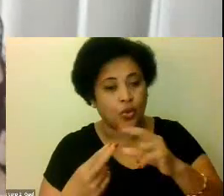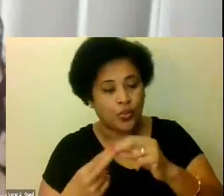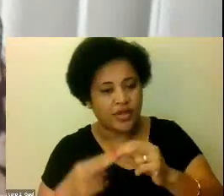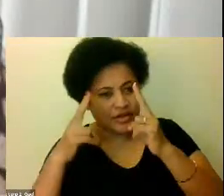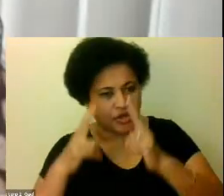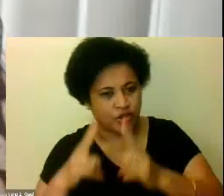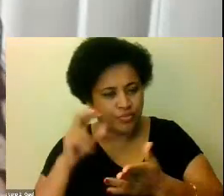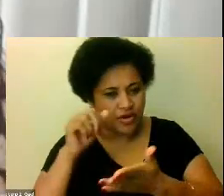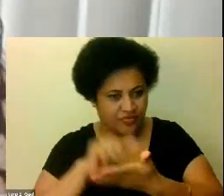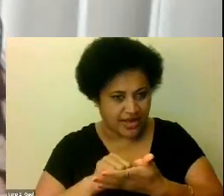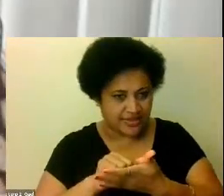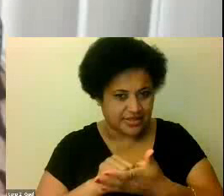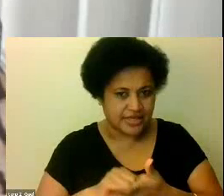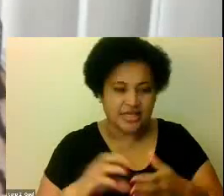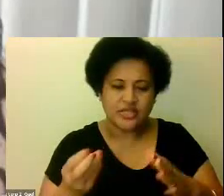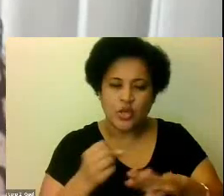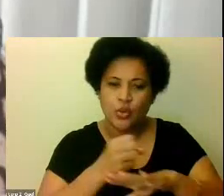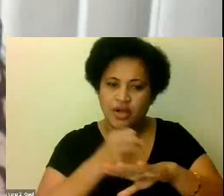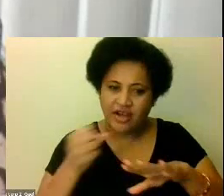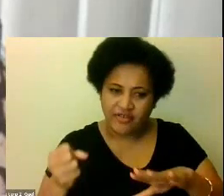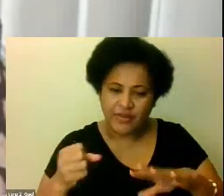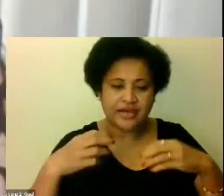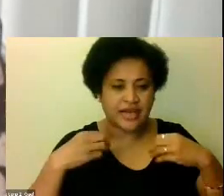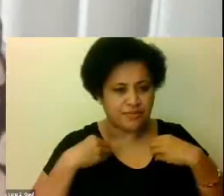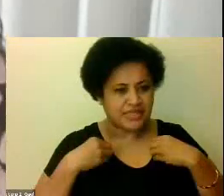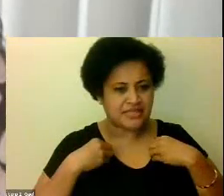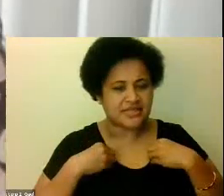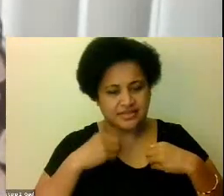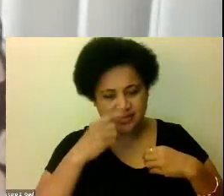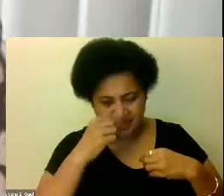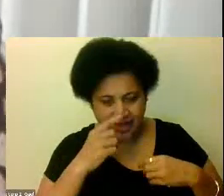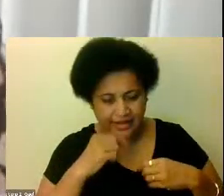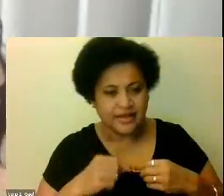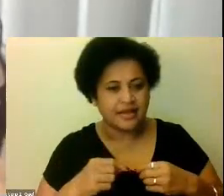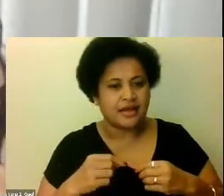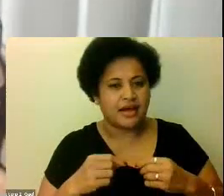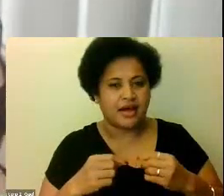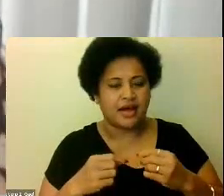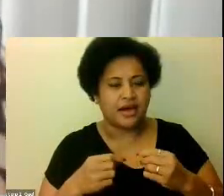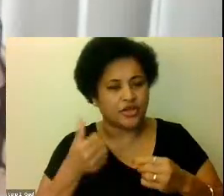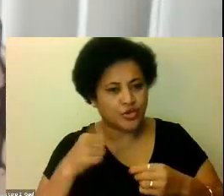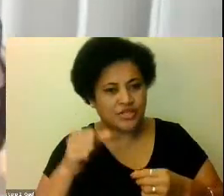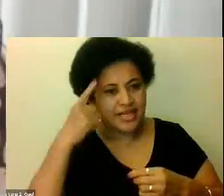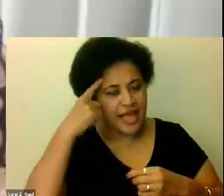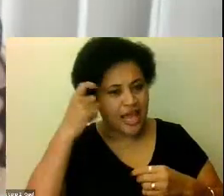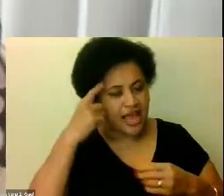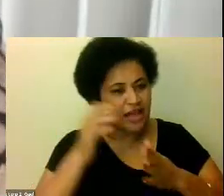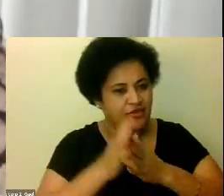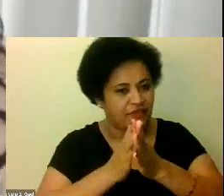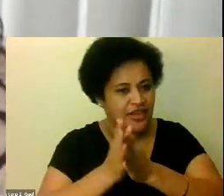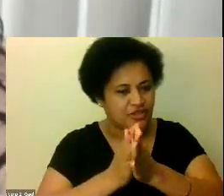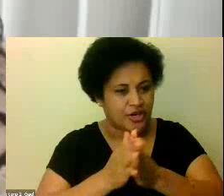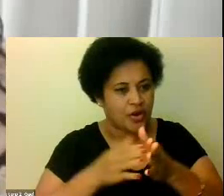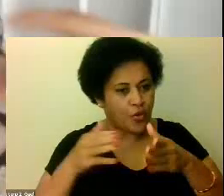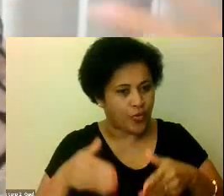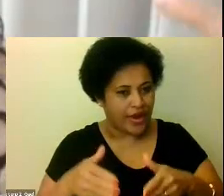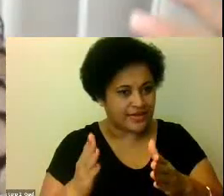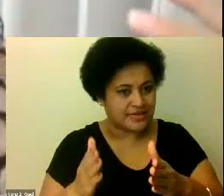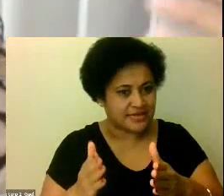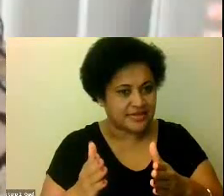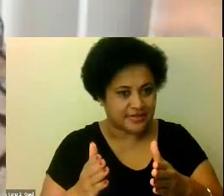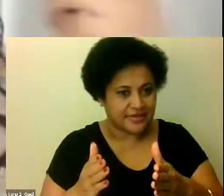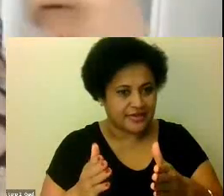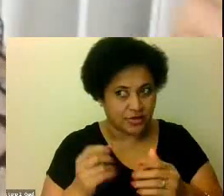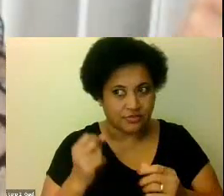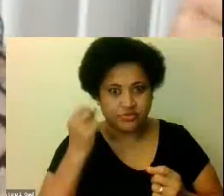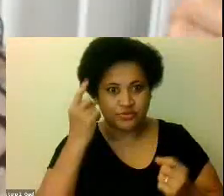by governments, by businesses as an efficient solution to urban problems using innovation in its broadest sense. Of course, we